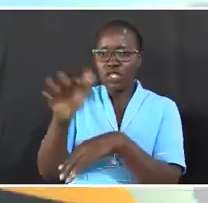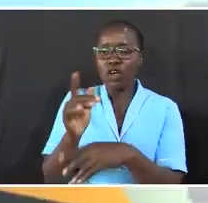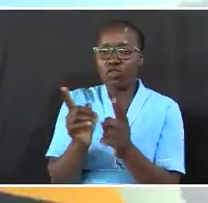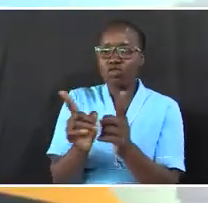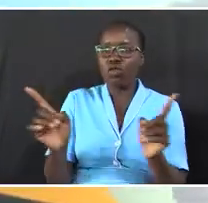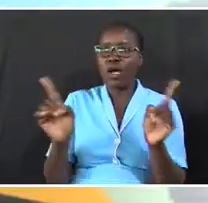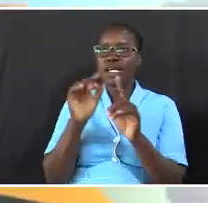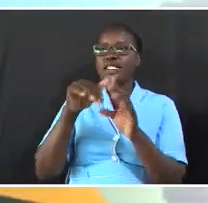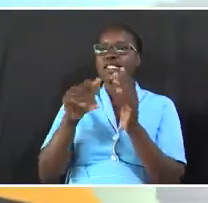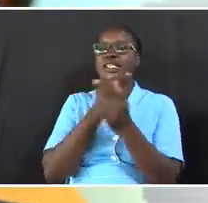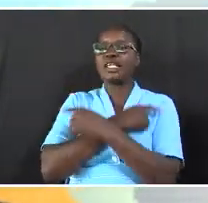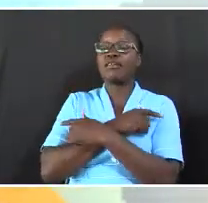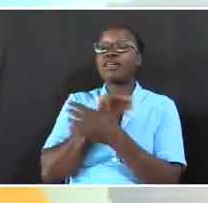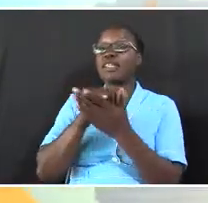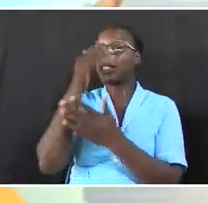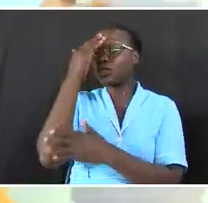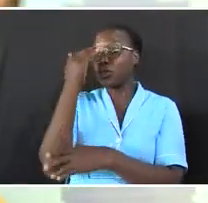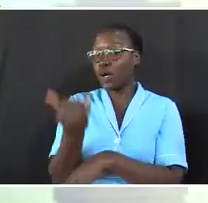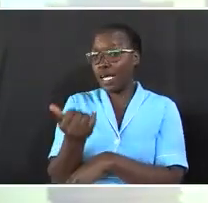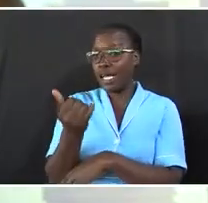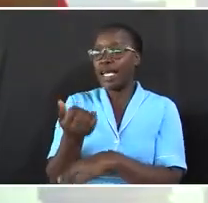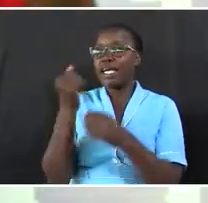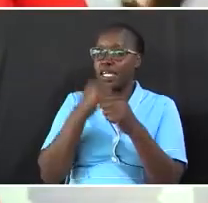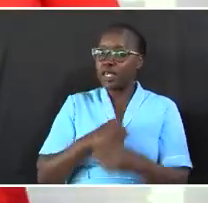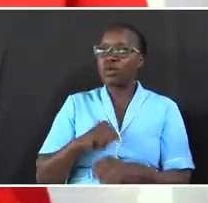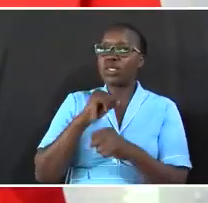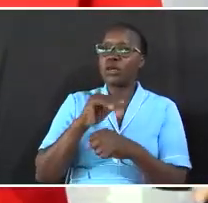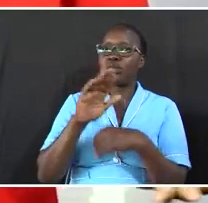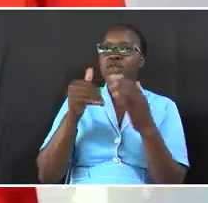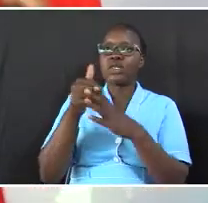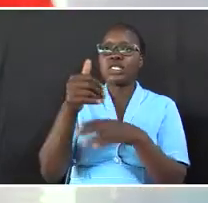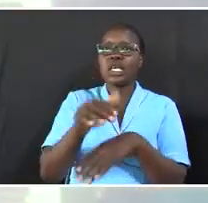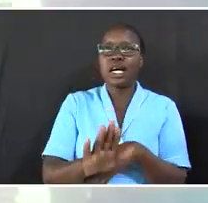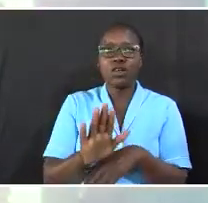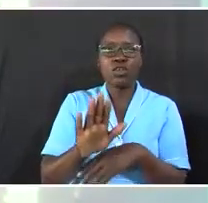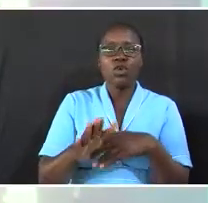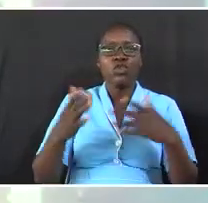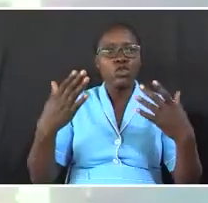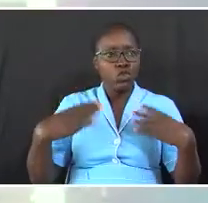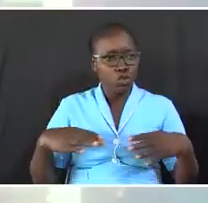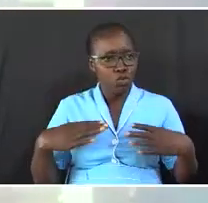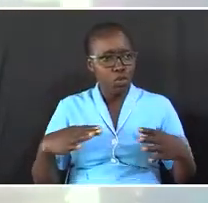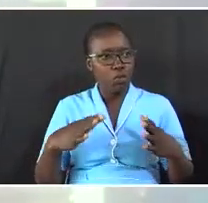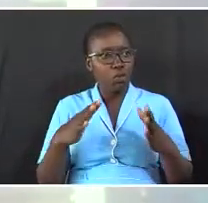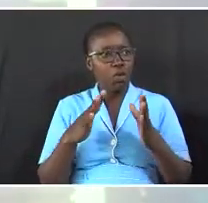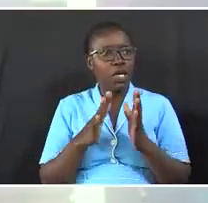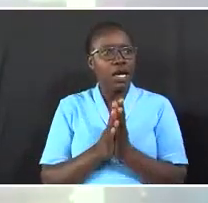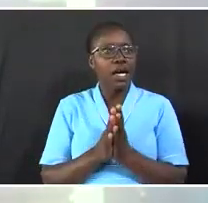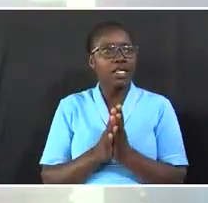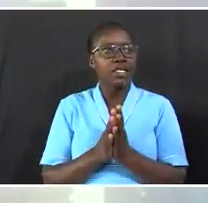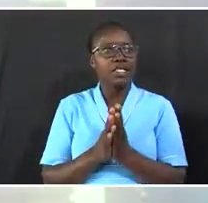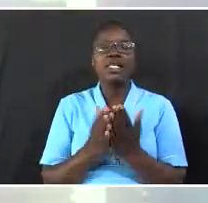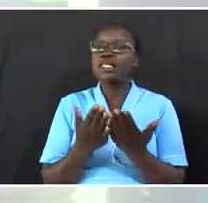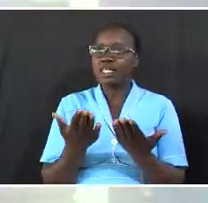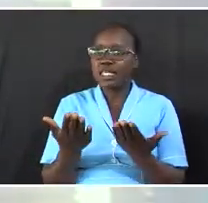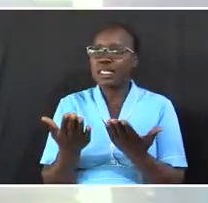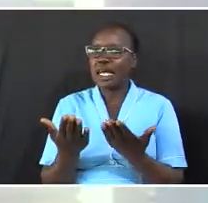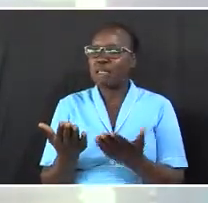in love. And that is why he was able to reach out to people as despised as